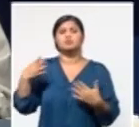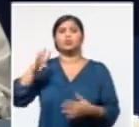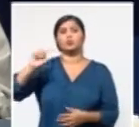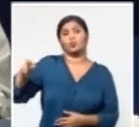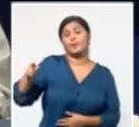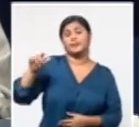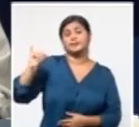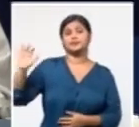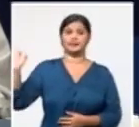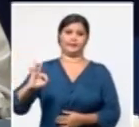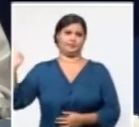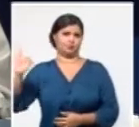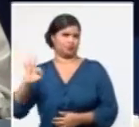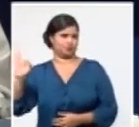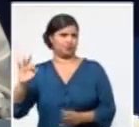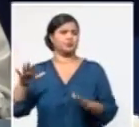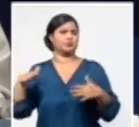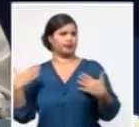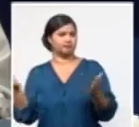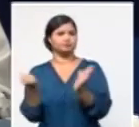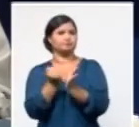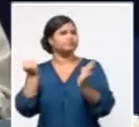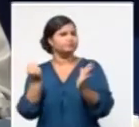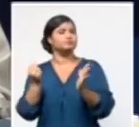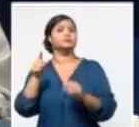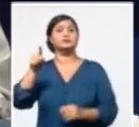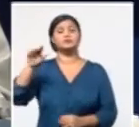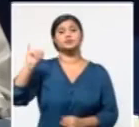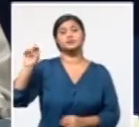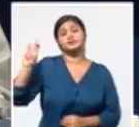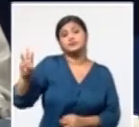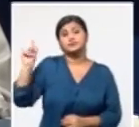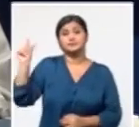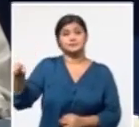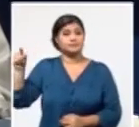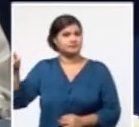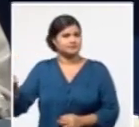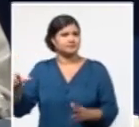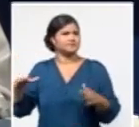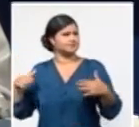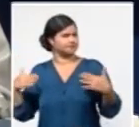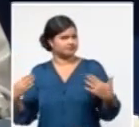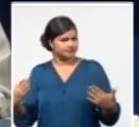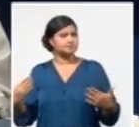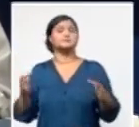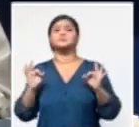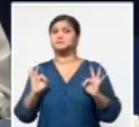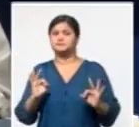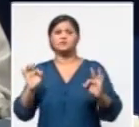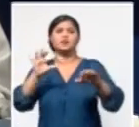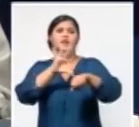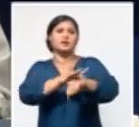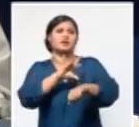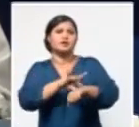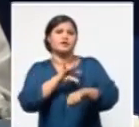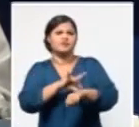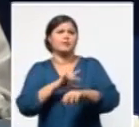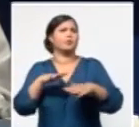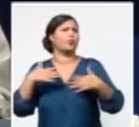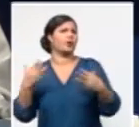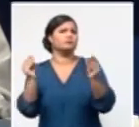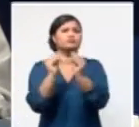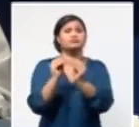identified. That's 4.6%. And with source of infection abroad, the same number remains